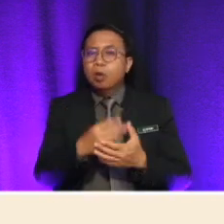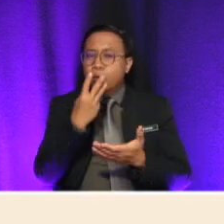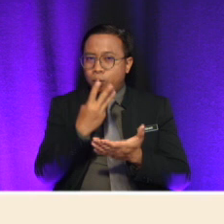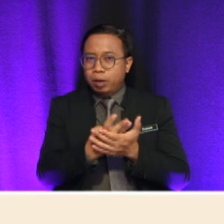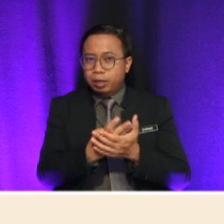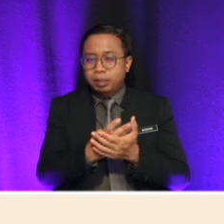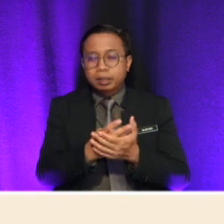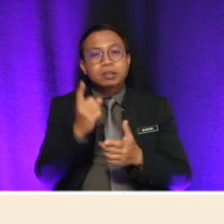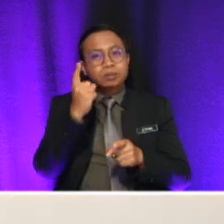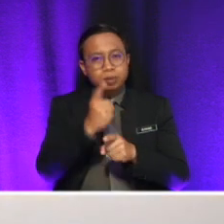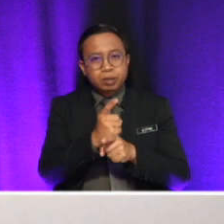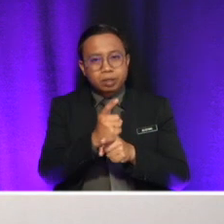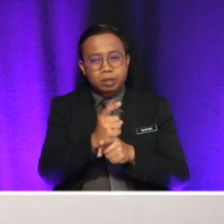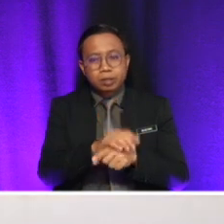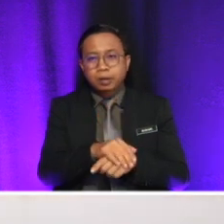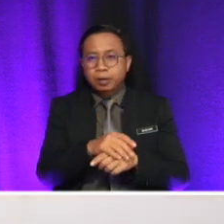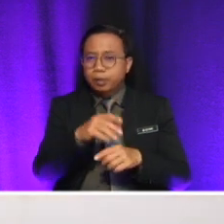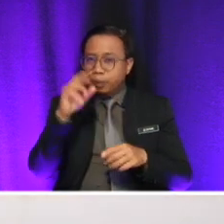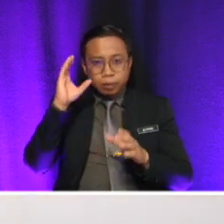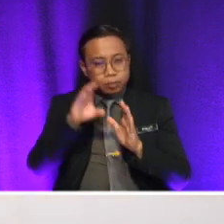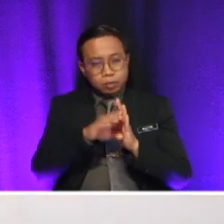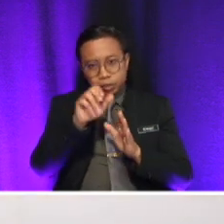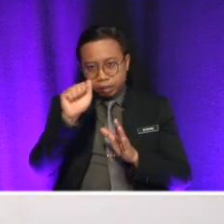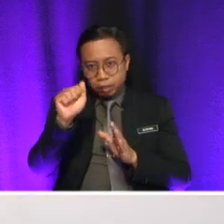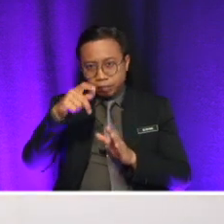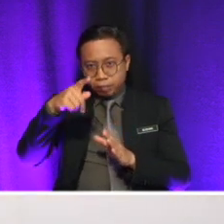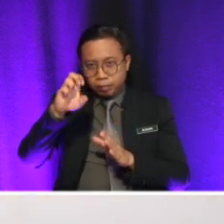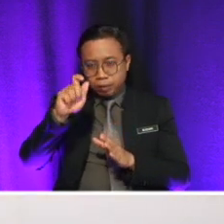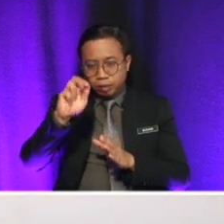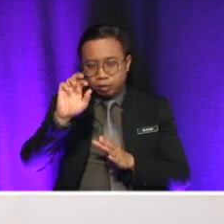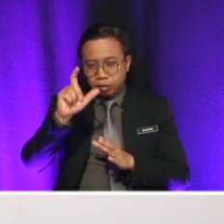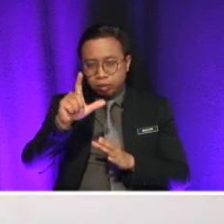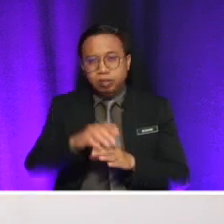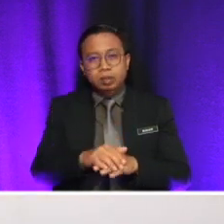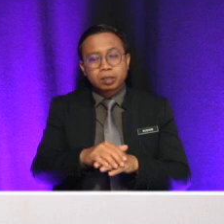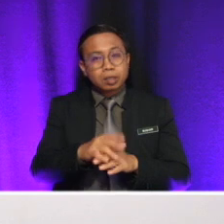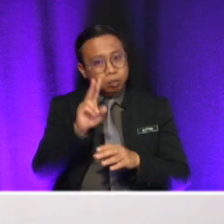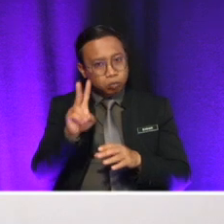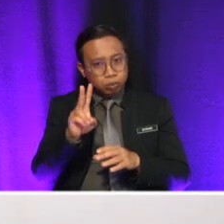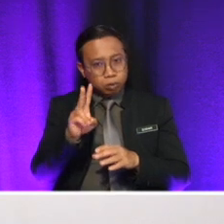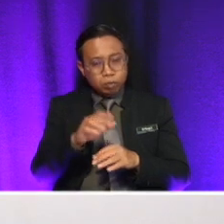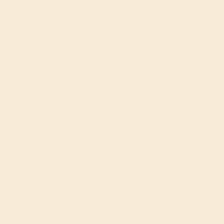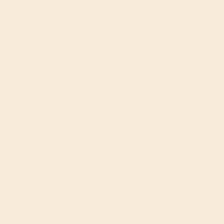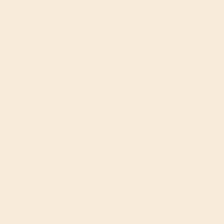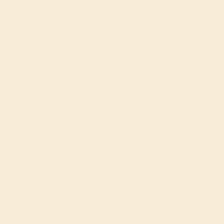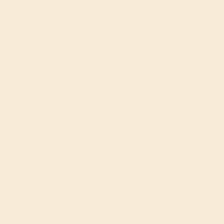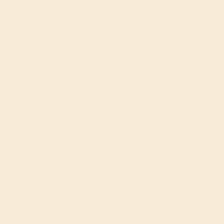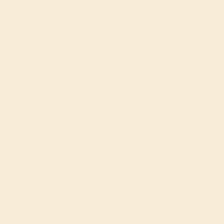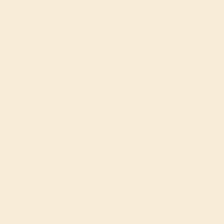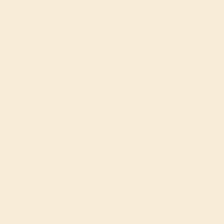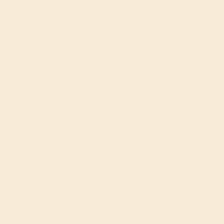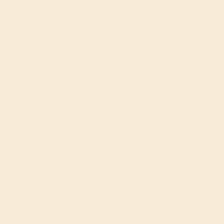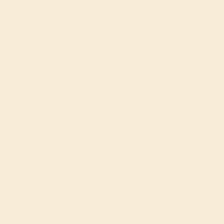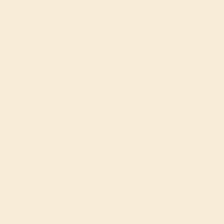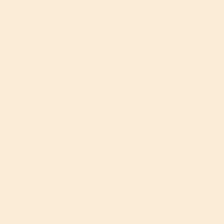Yeah, that's correct. Okay, one picture A is a petrol refinery. Another picture is a place where they sell petrol. Okay, so now let us